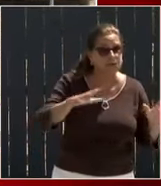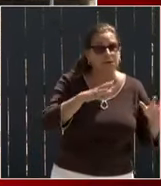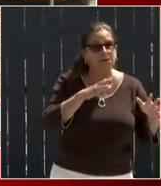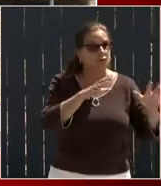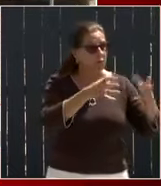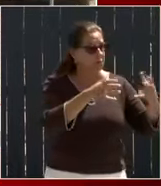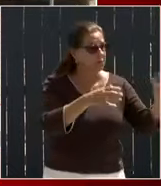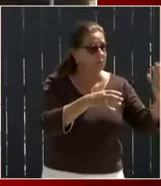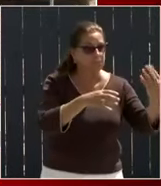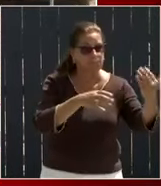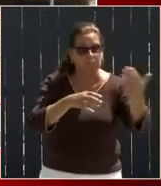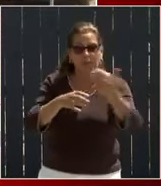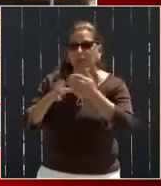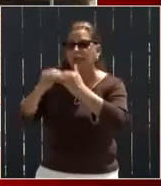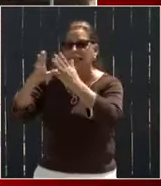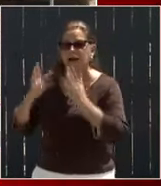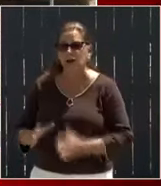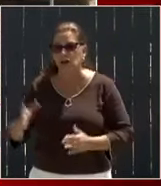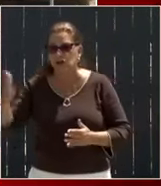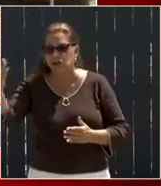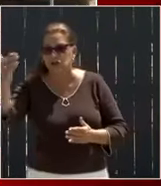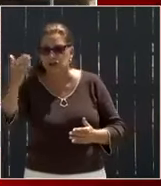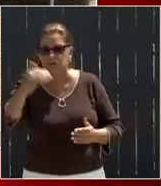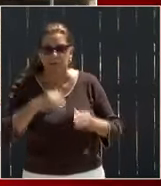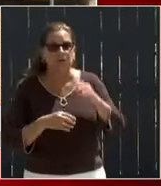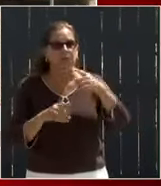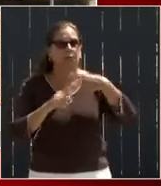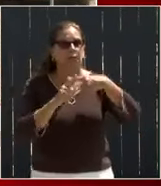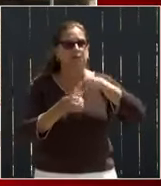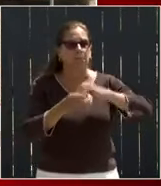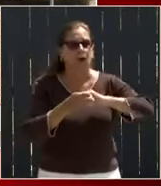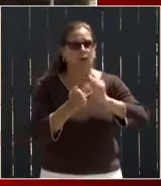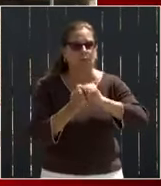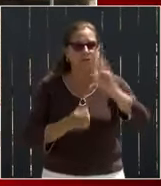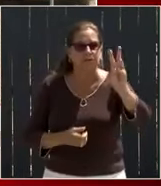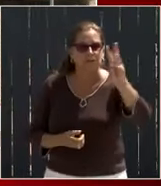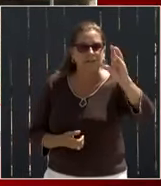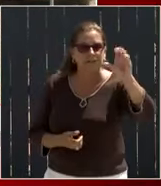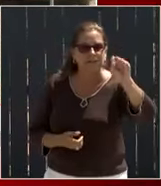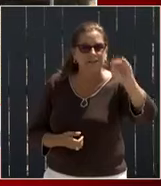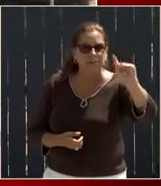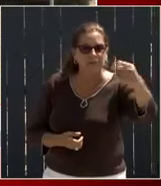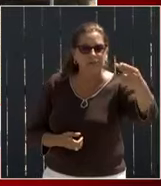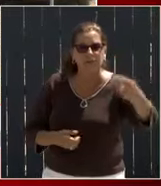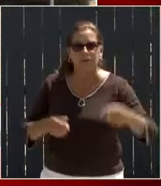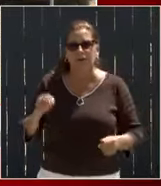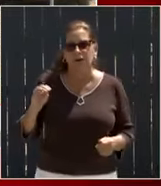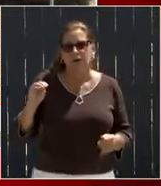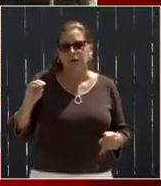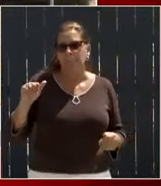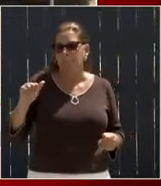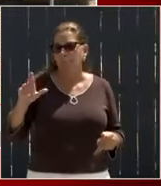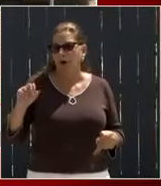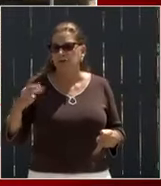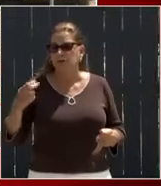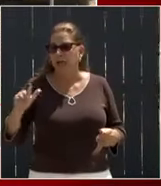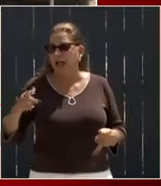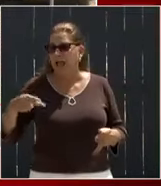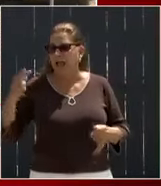partnership with W.C. Smith, the Washington East Foundation, Marshall Heights Community Development Organization, and Harrison